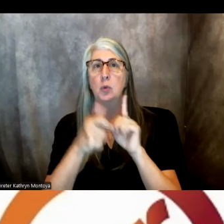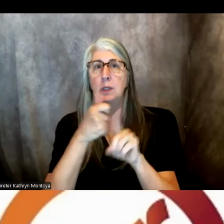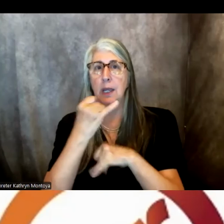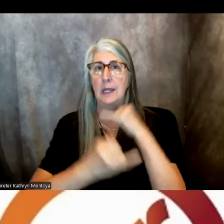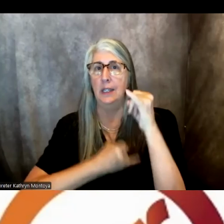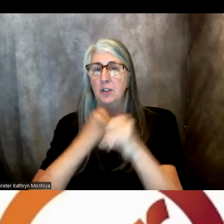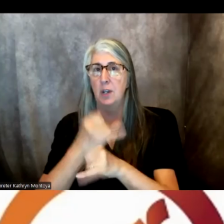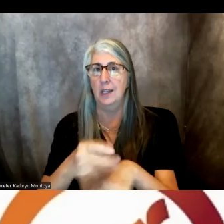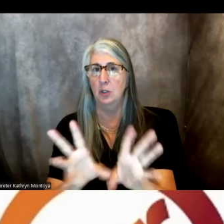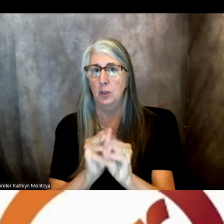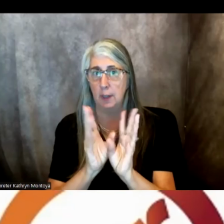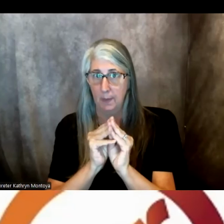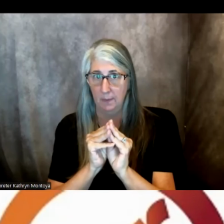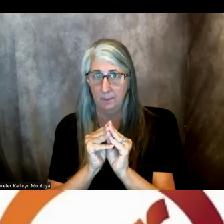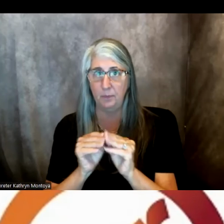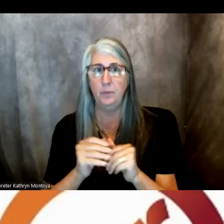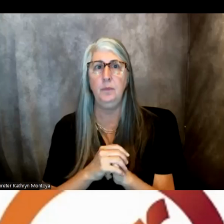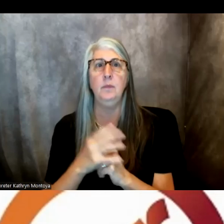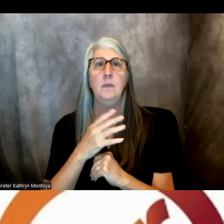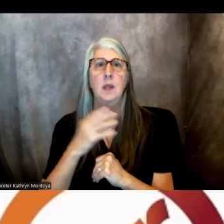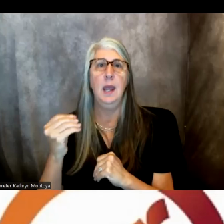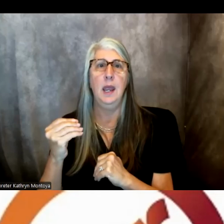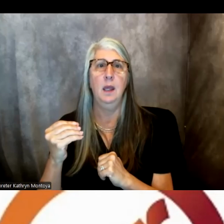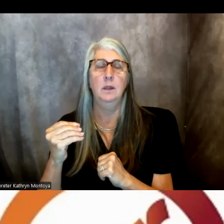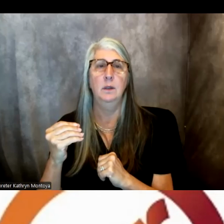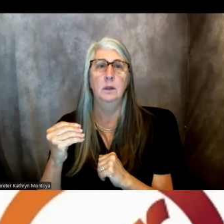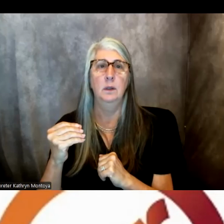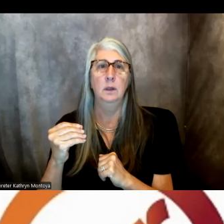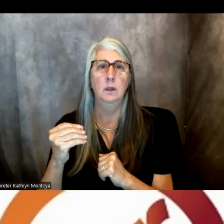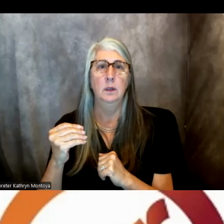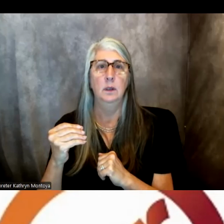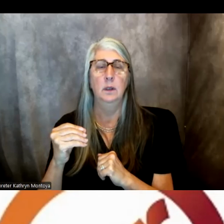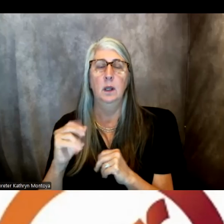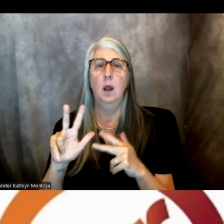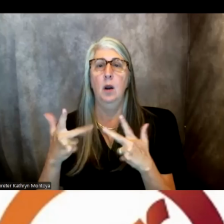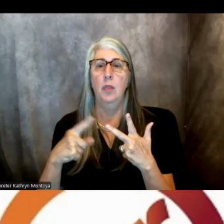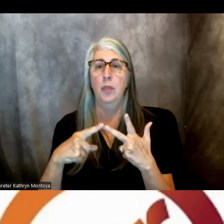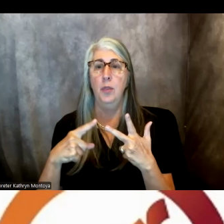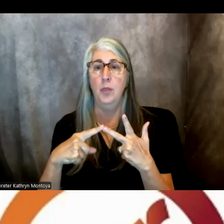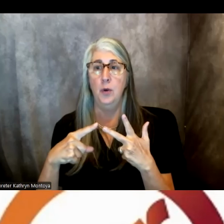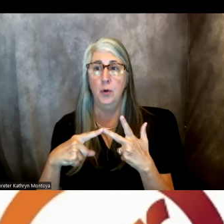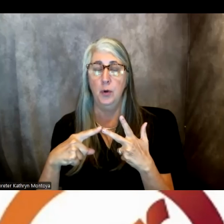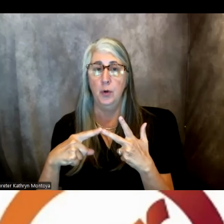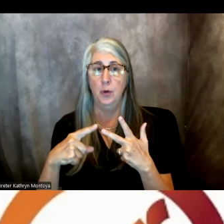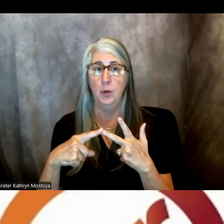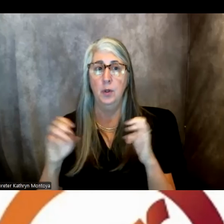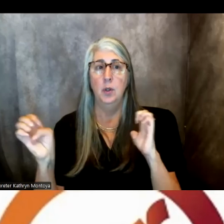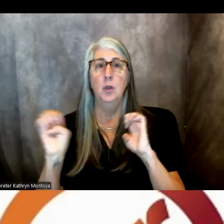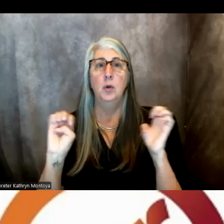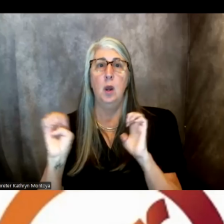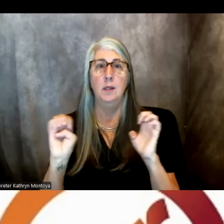5th International Summit, and then the third Crisis Care